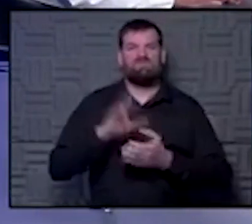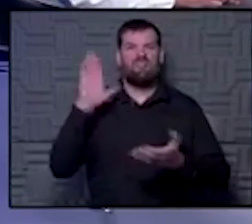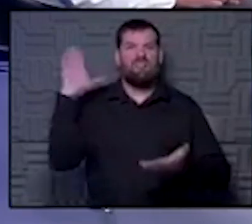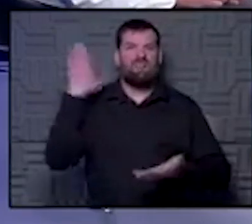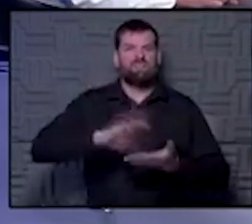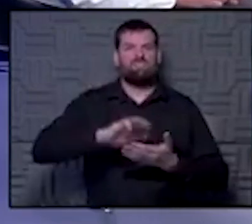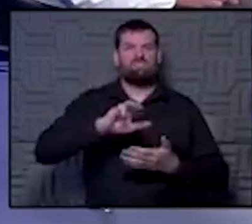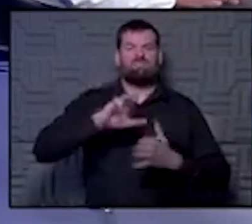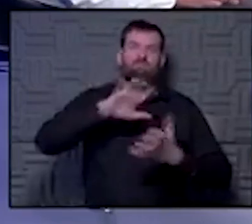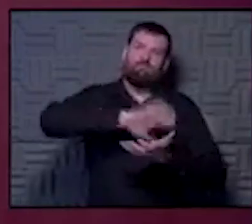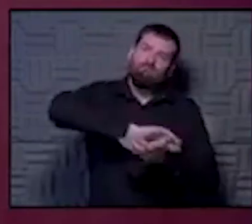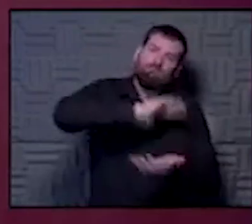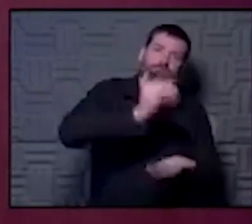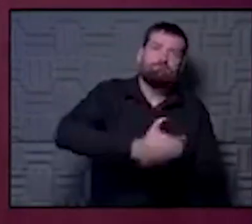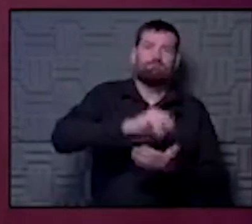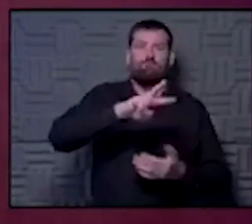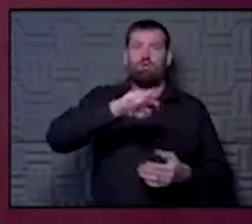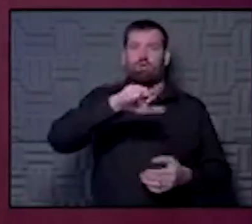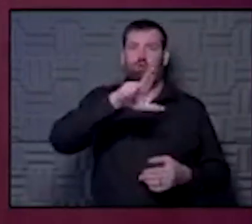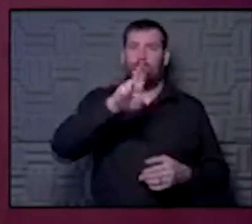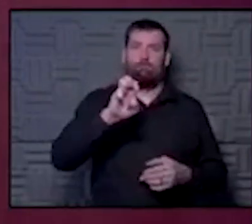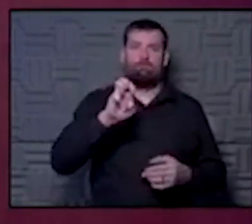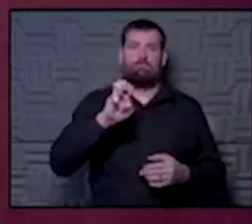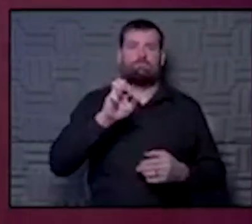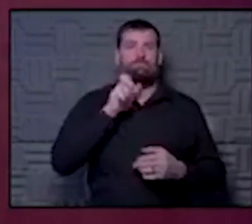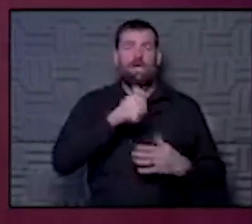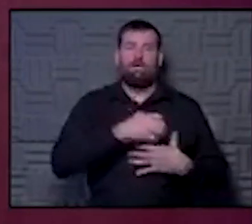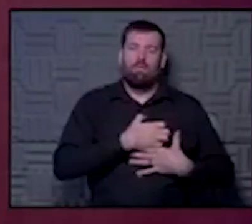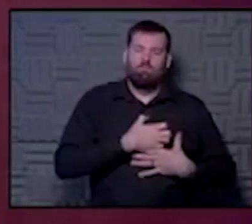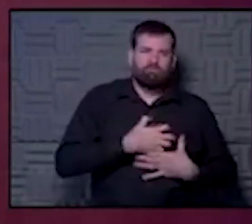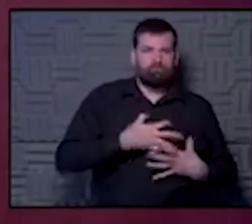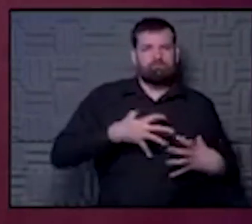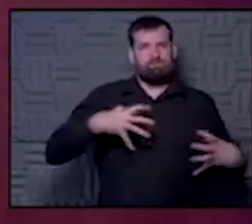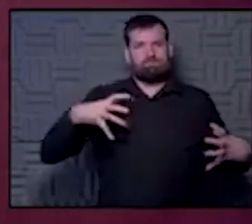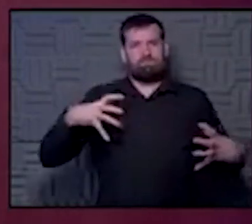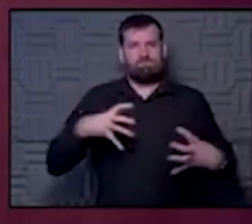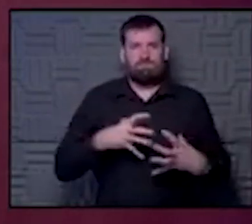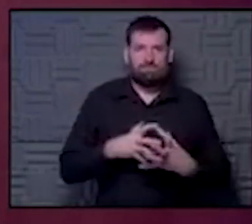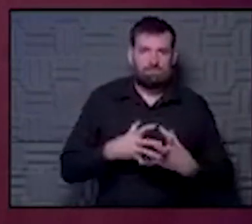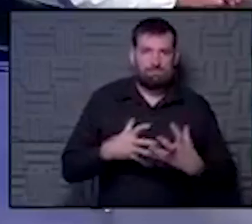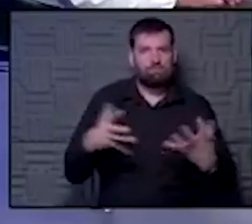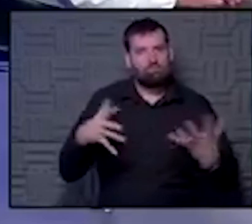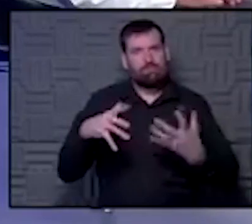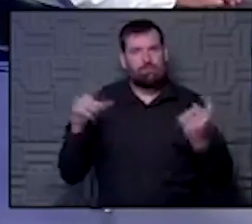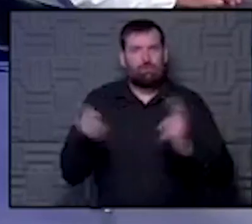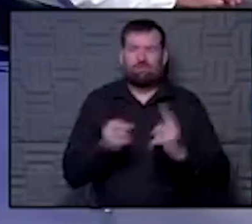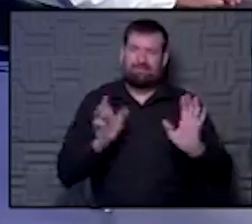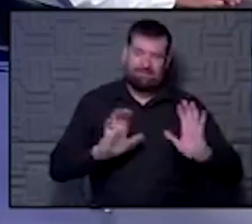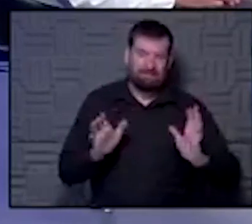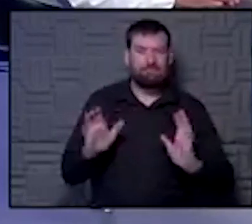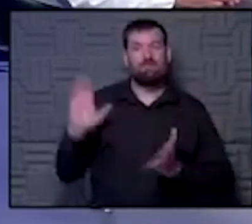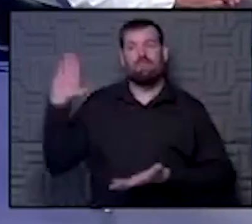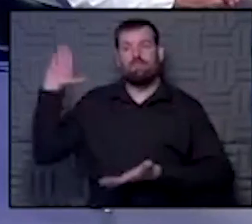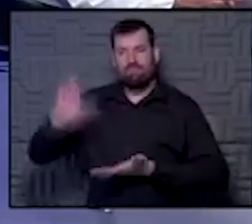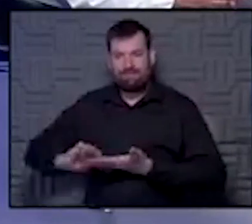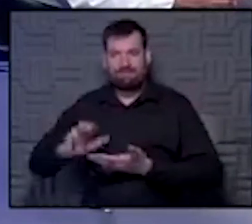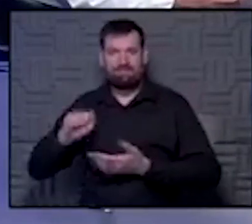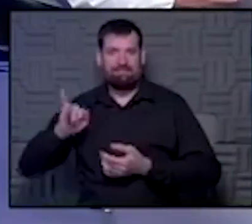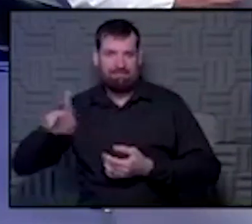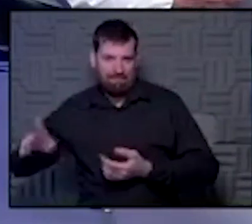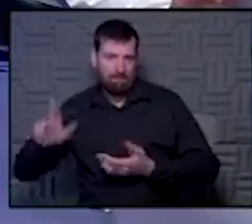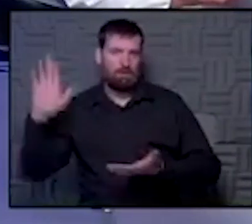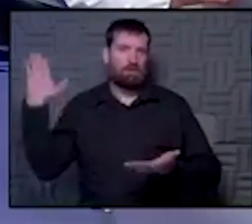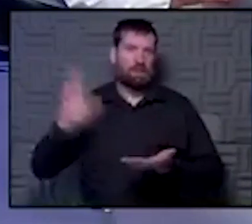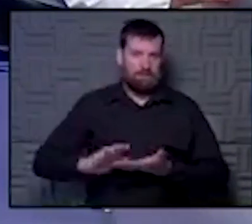that we're delivering to the patient. So we're not overexpanding their lungs or causing damage. So we push less air in, so it takes less pressure, and that creates